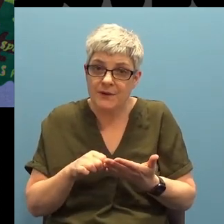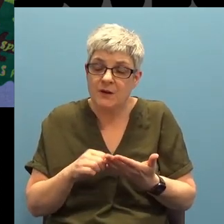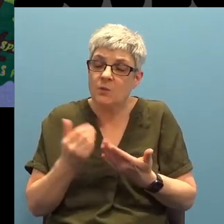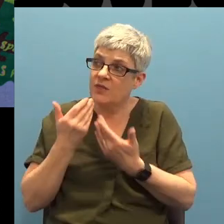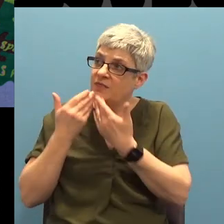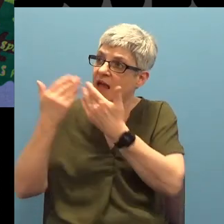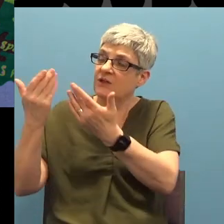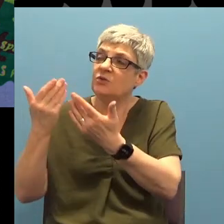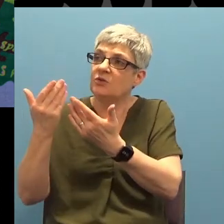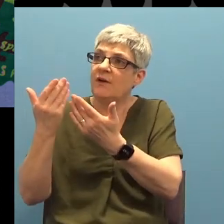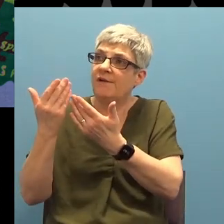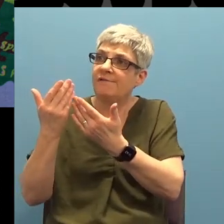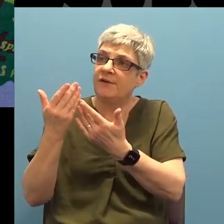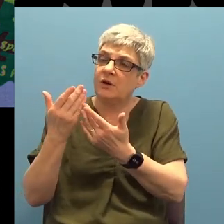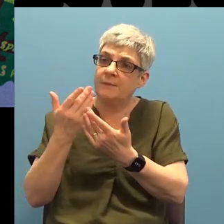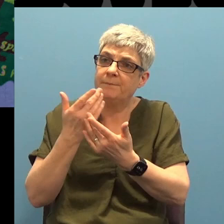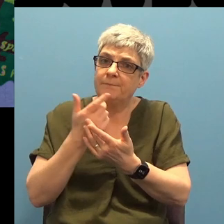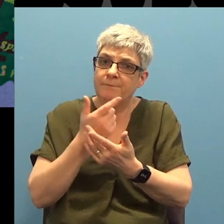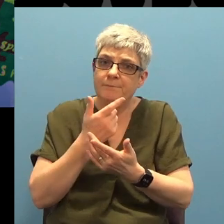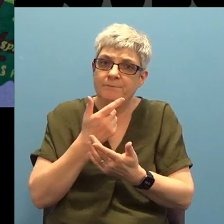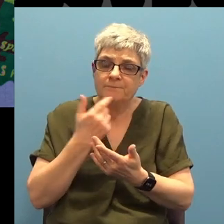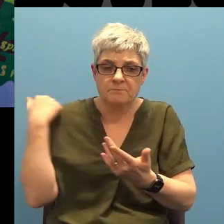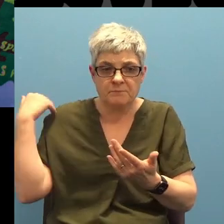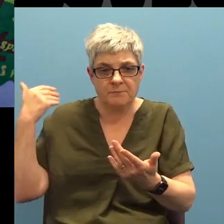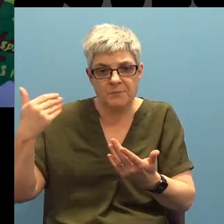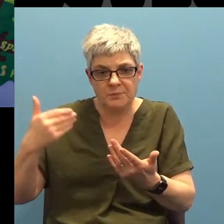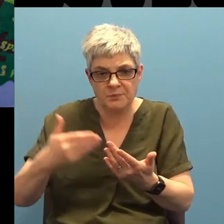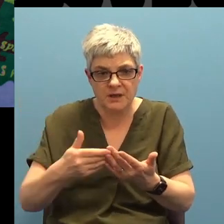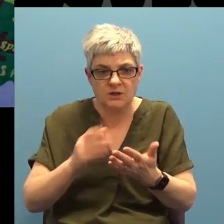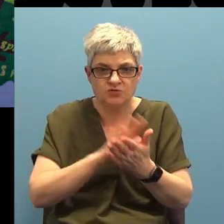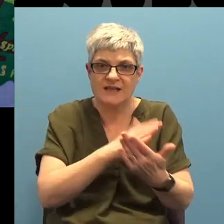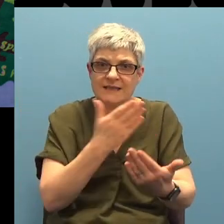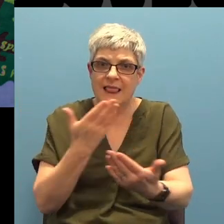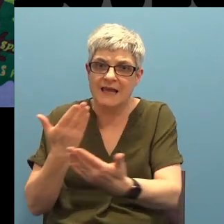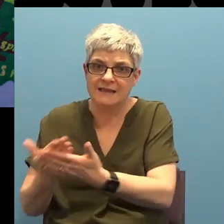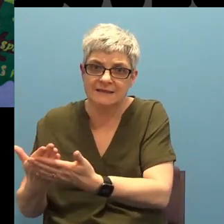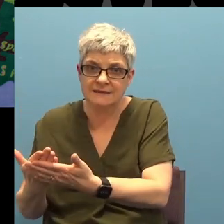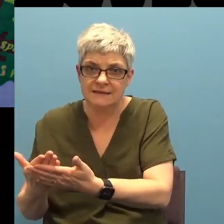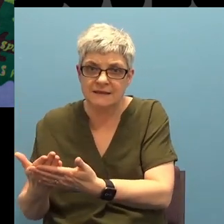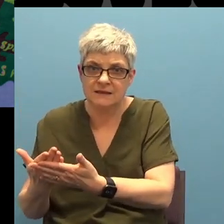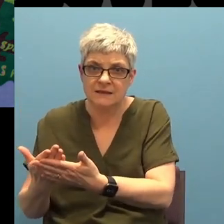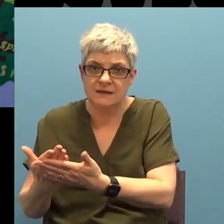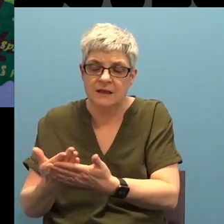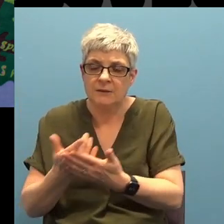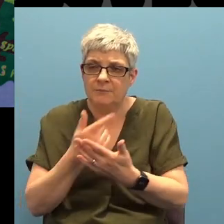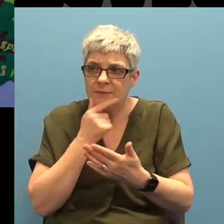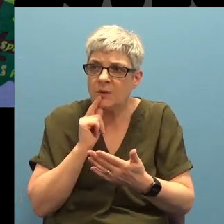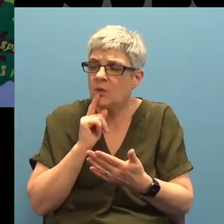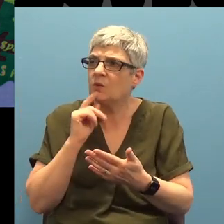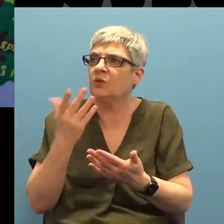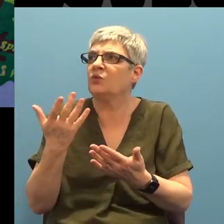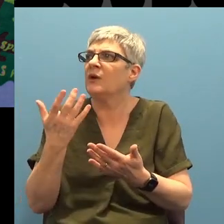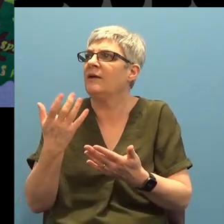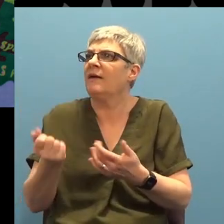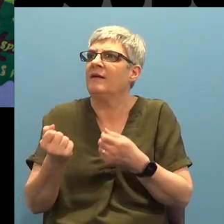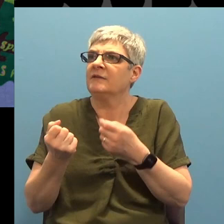We thank you for those who did so much to translate it, those who have done so much